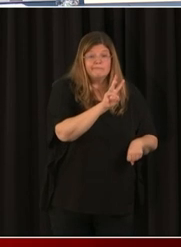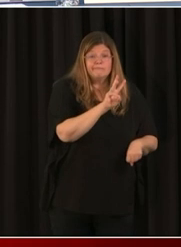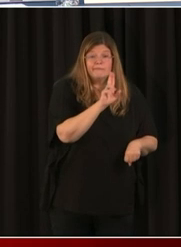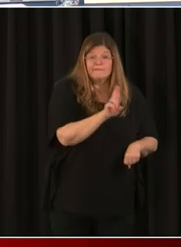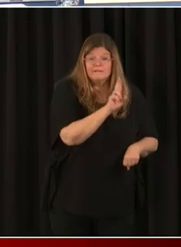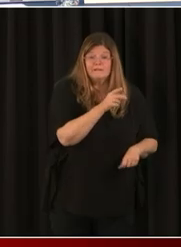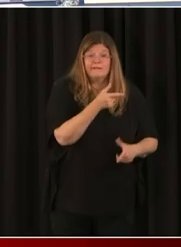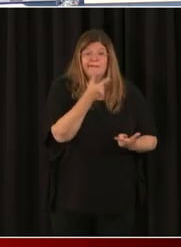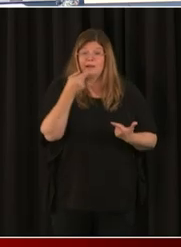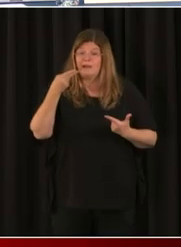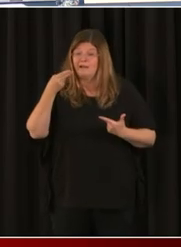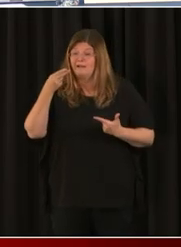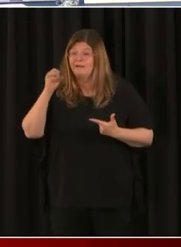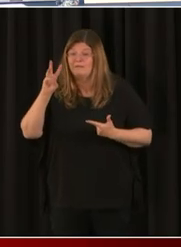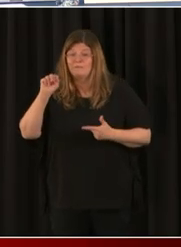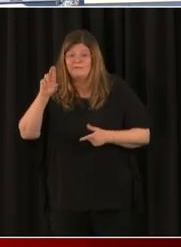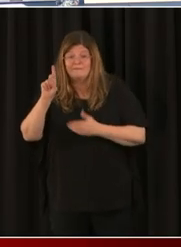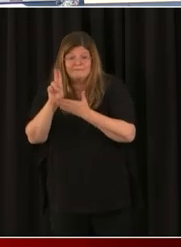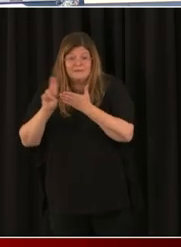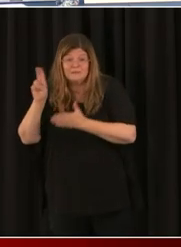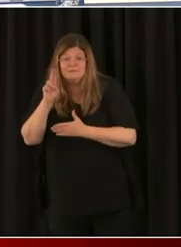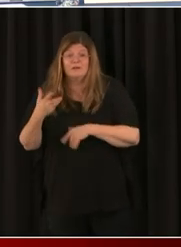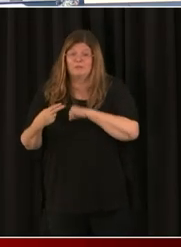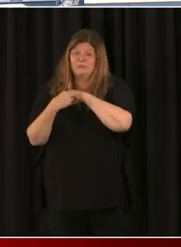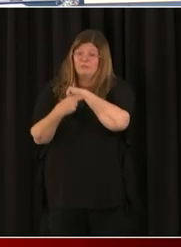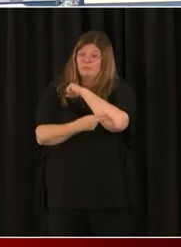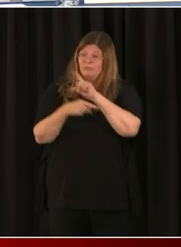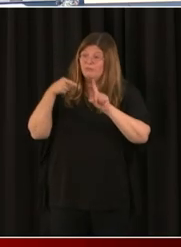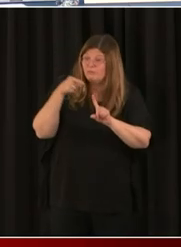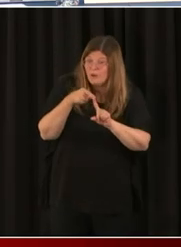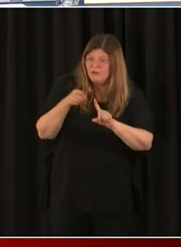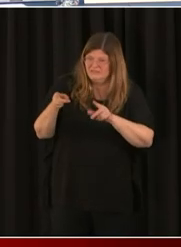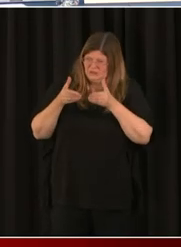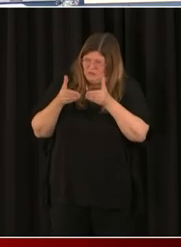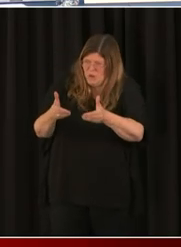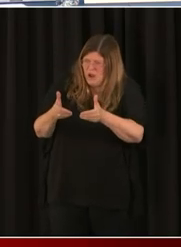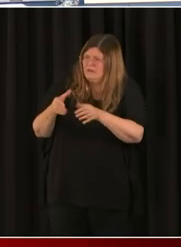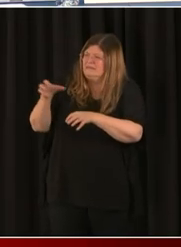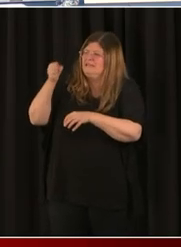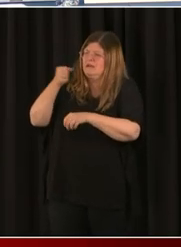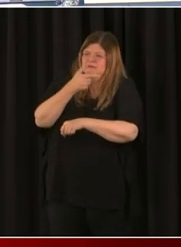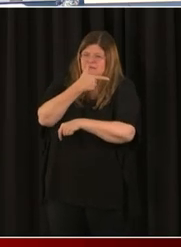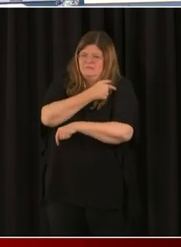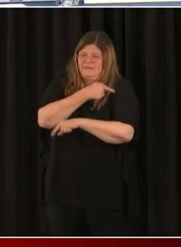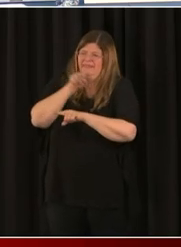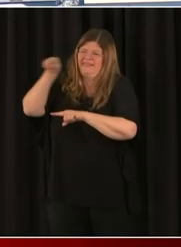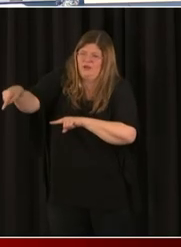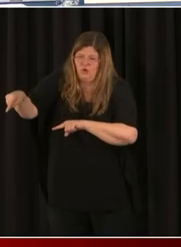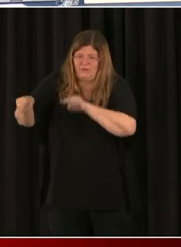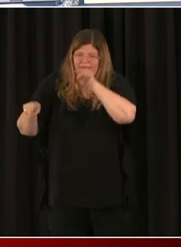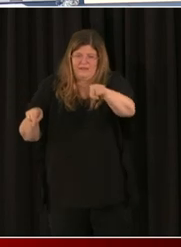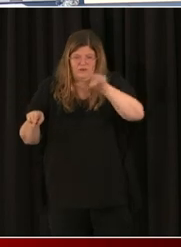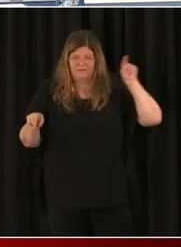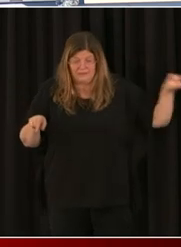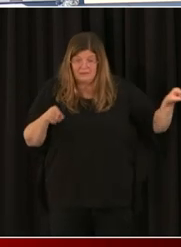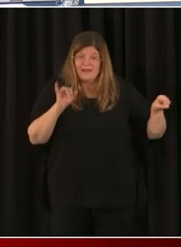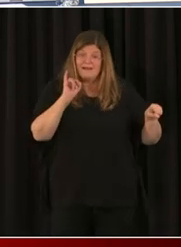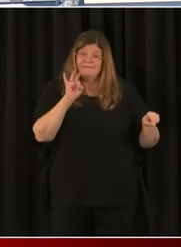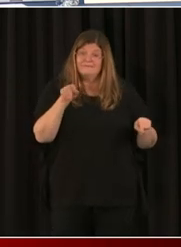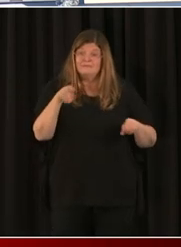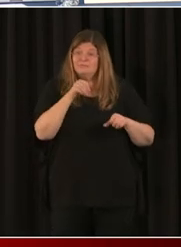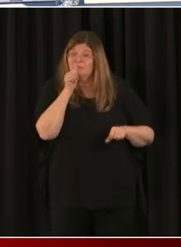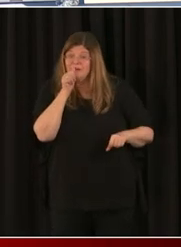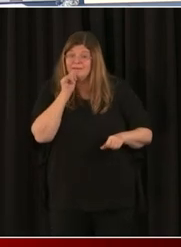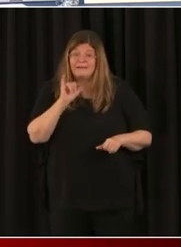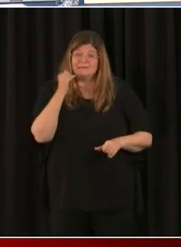United Medical Center, Bridgepoint, you can be vaccinated in those environments. If you're in private practice, if you're a dentist, if